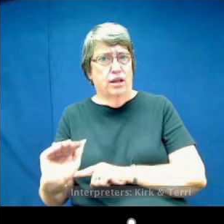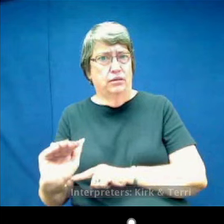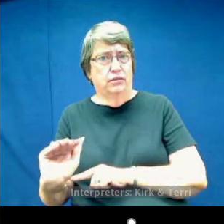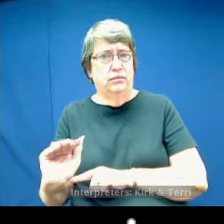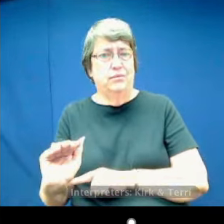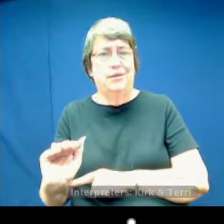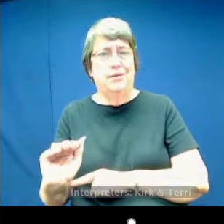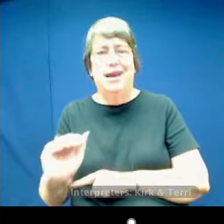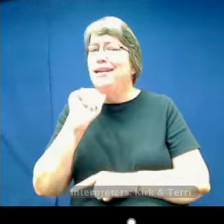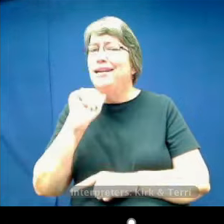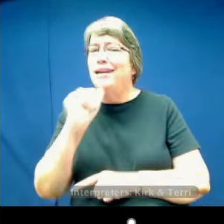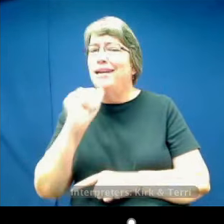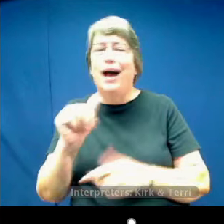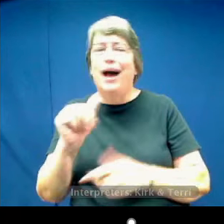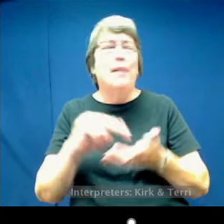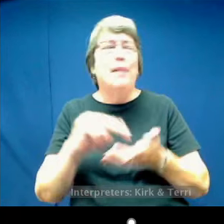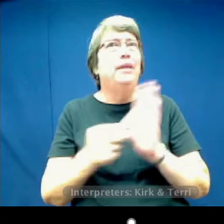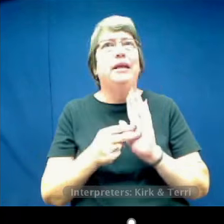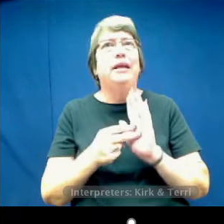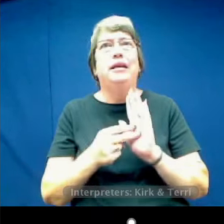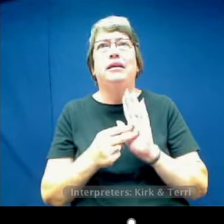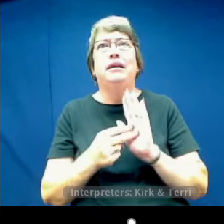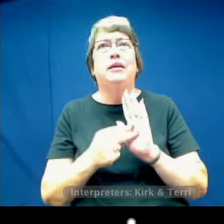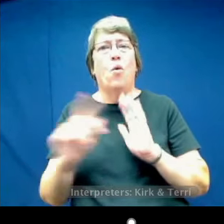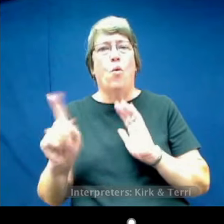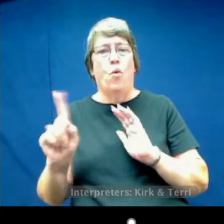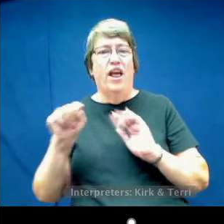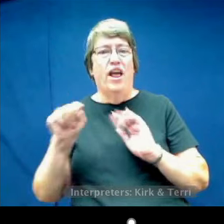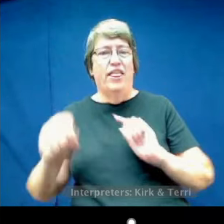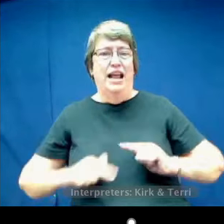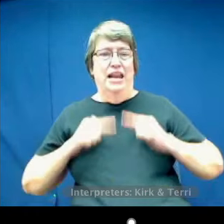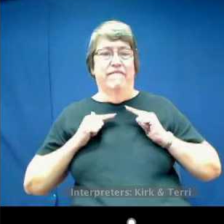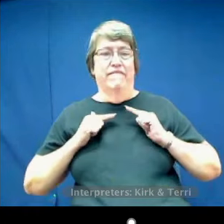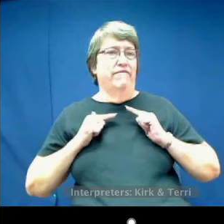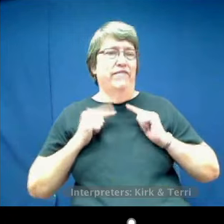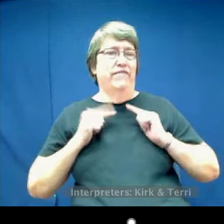doesn't relate at all to where the child lives.